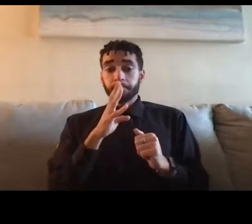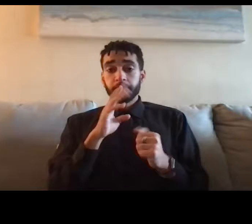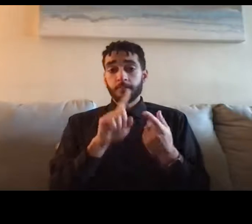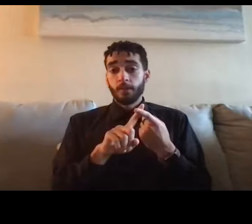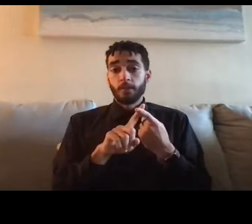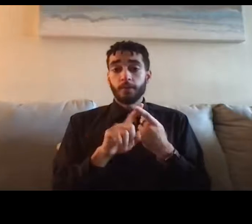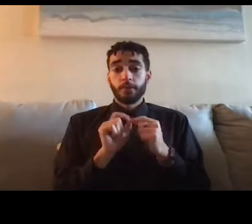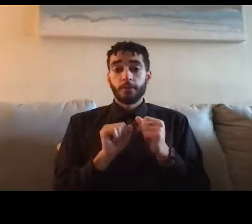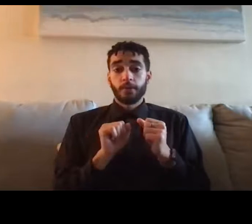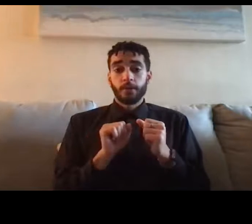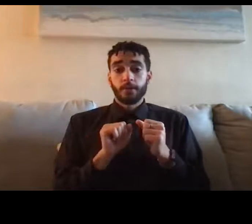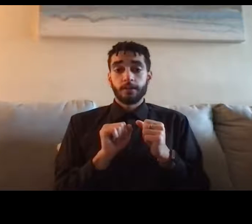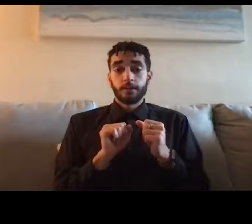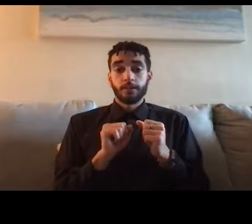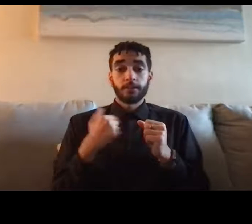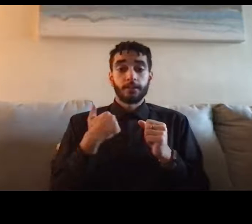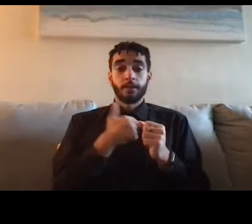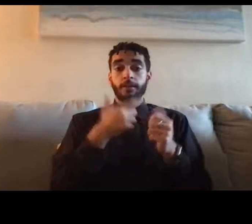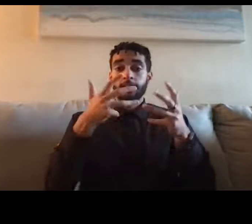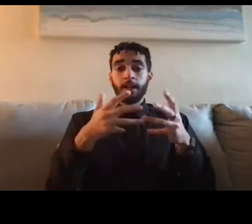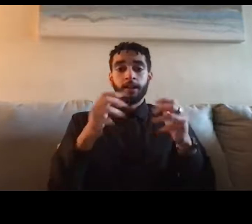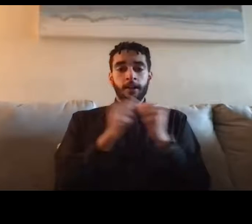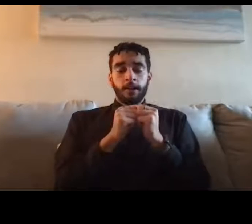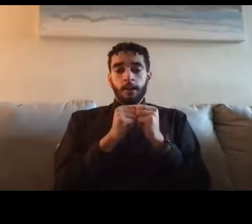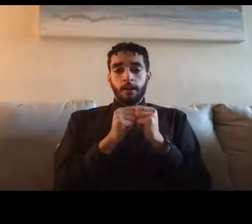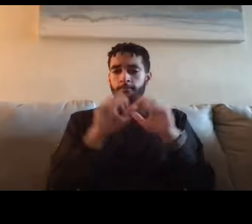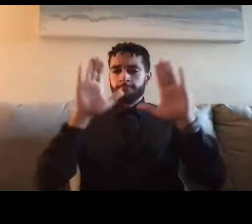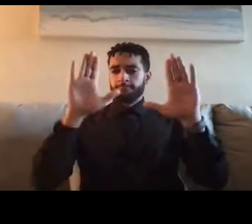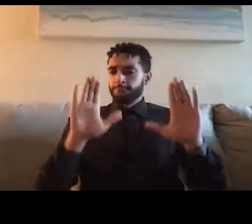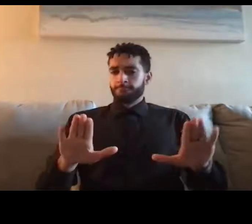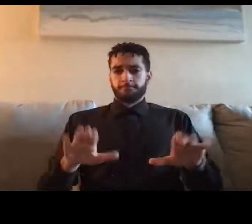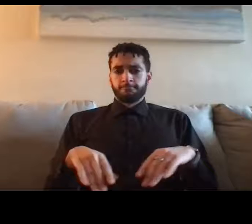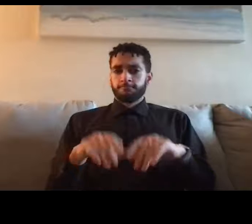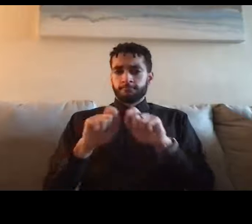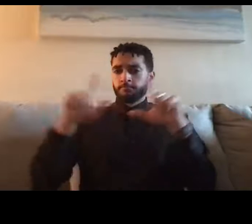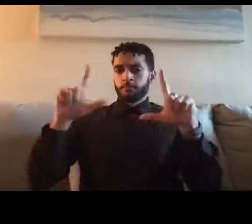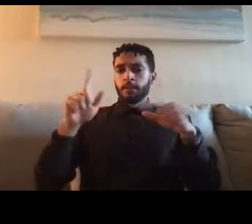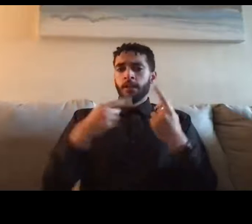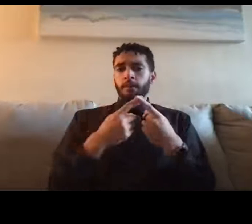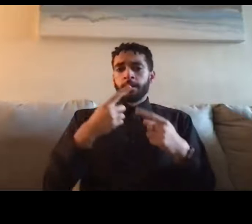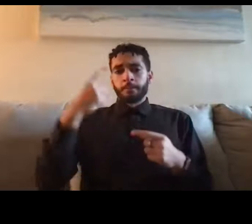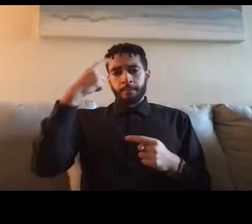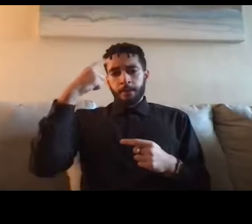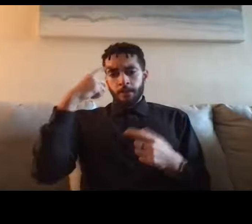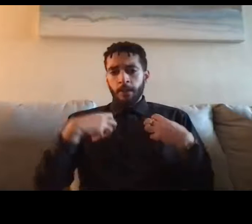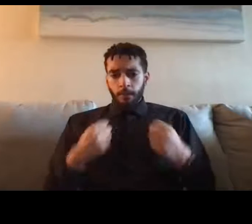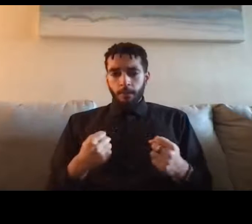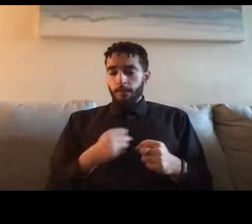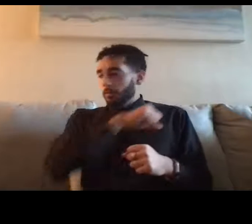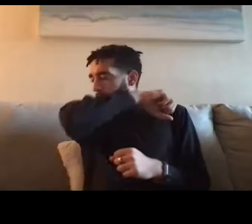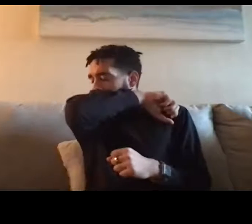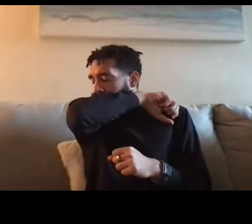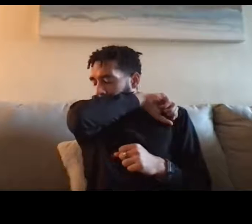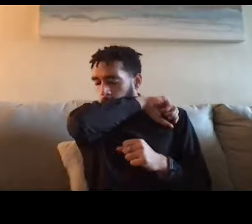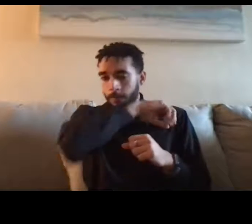where we were left with that fantastic presentation about mental health. And I know this committee over time has looked at this